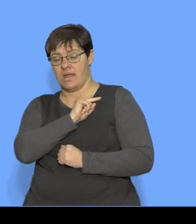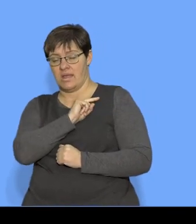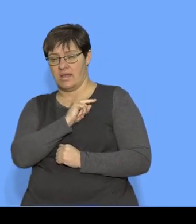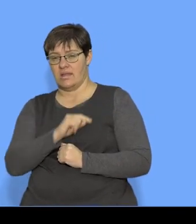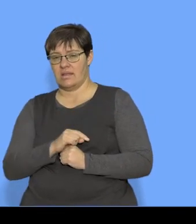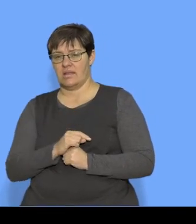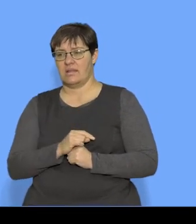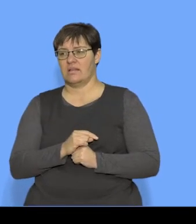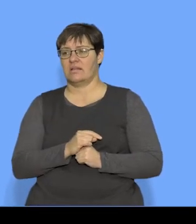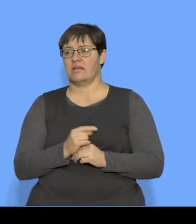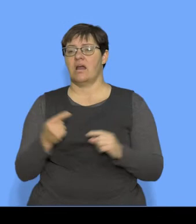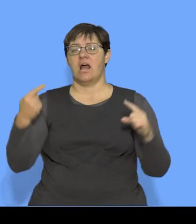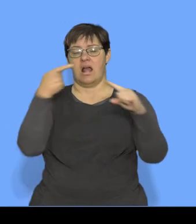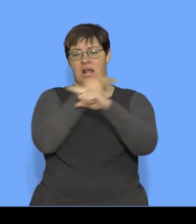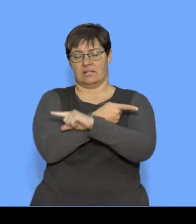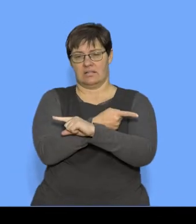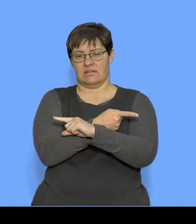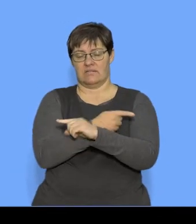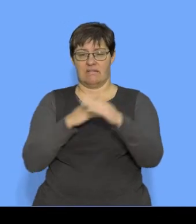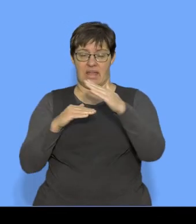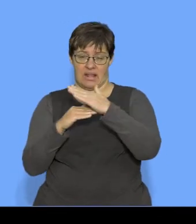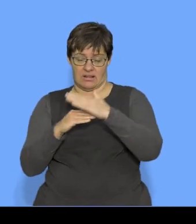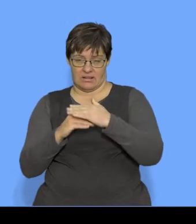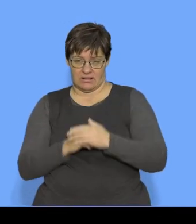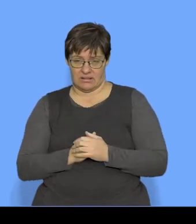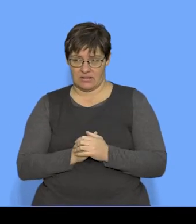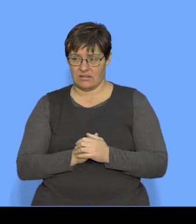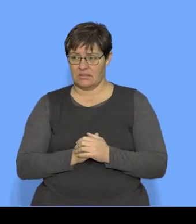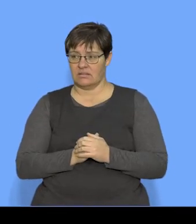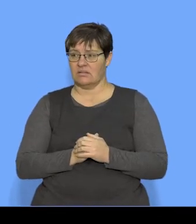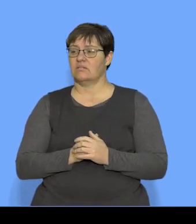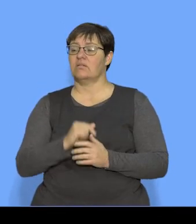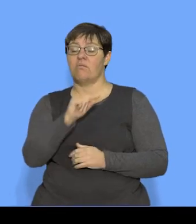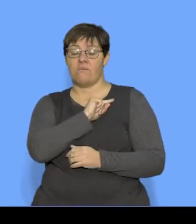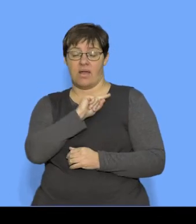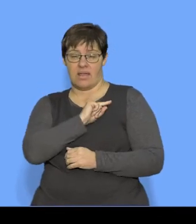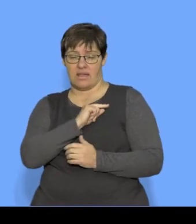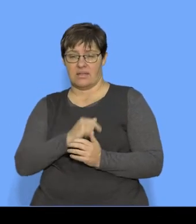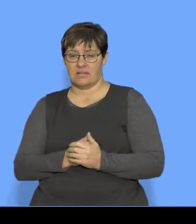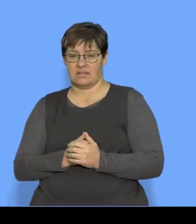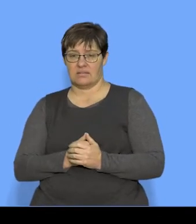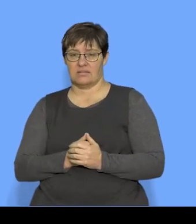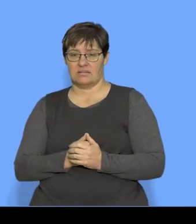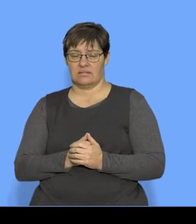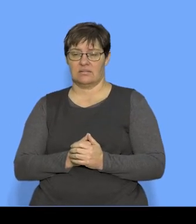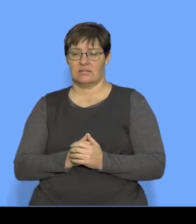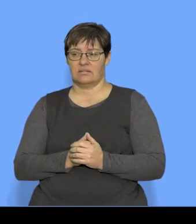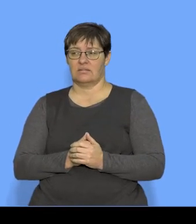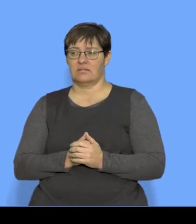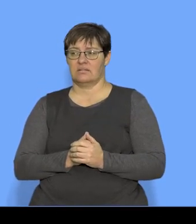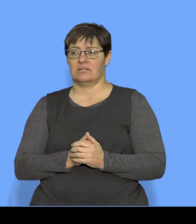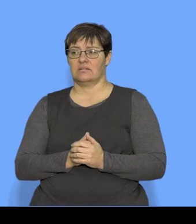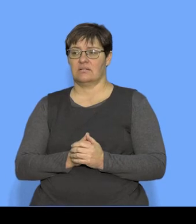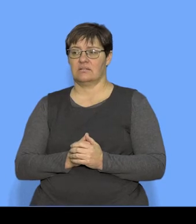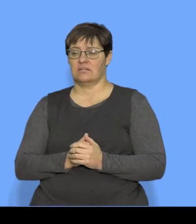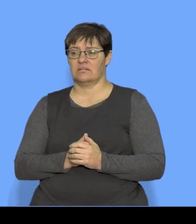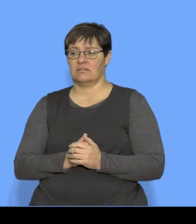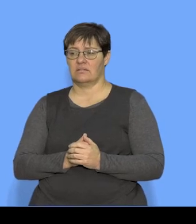for this will be alternate angles, and this is because my line